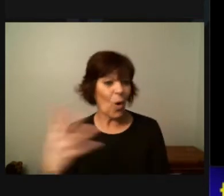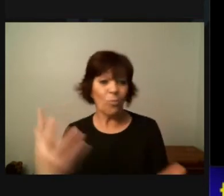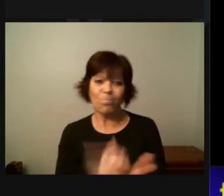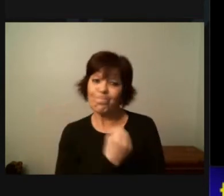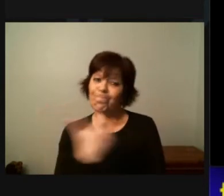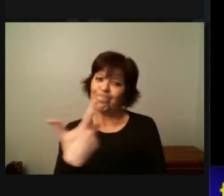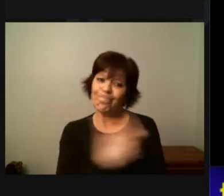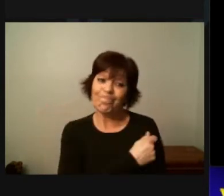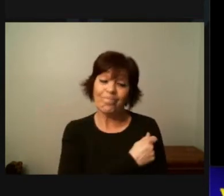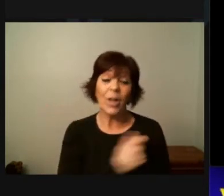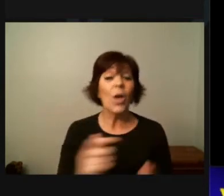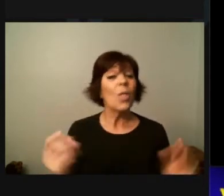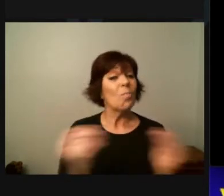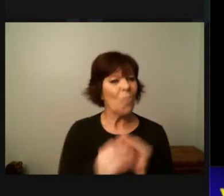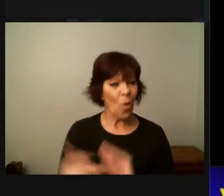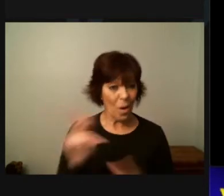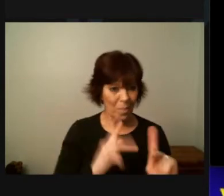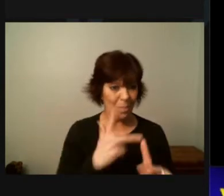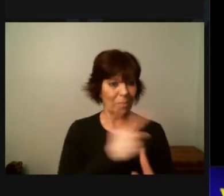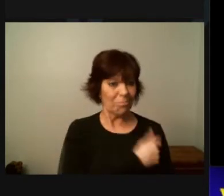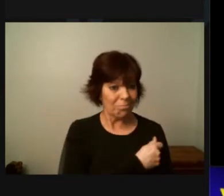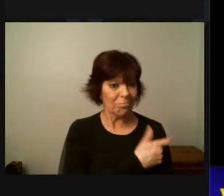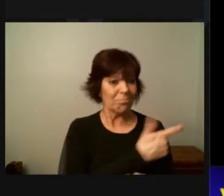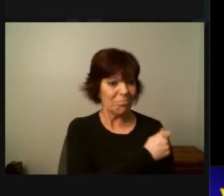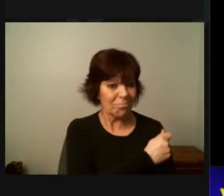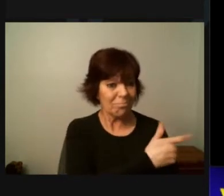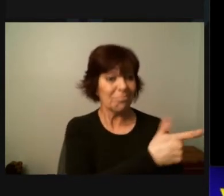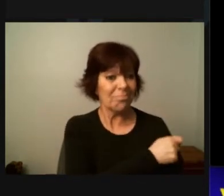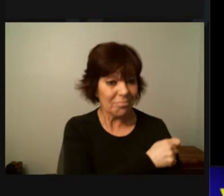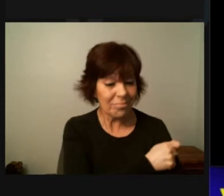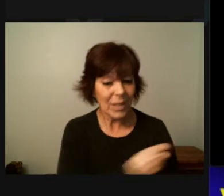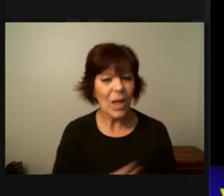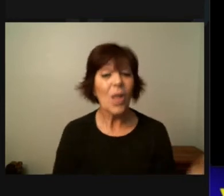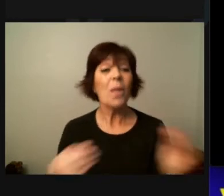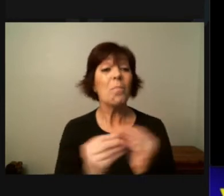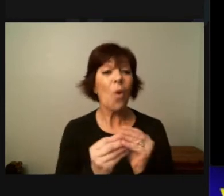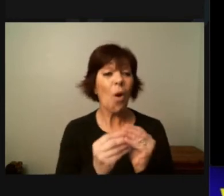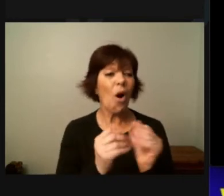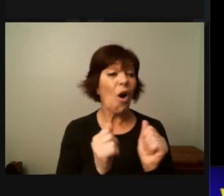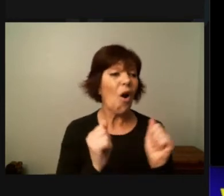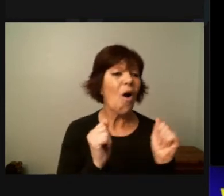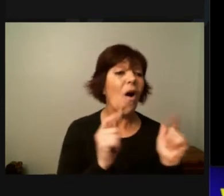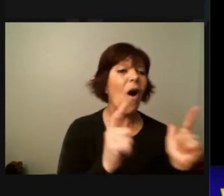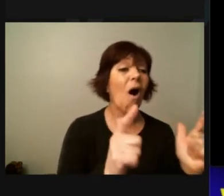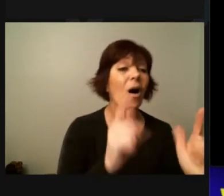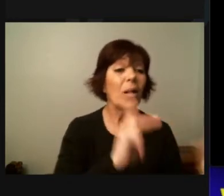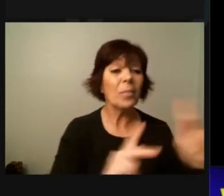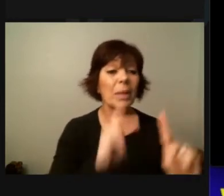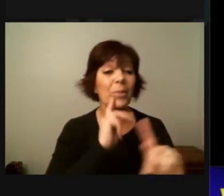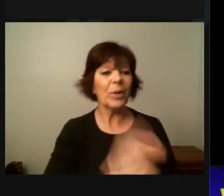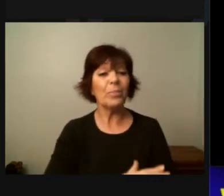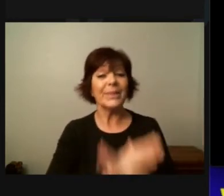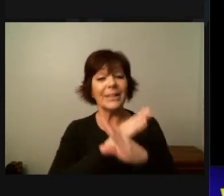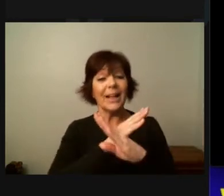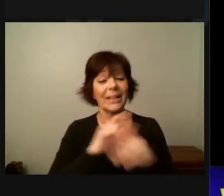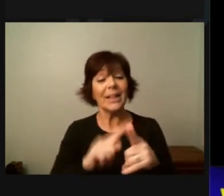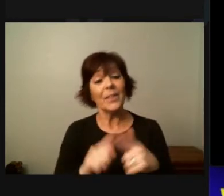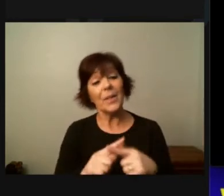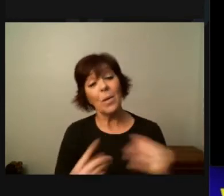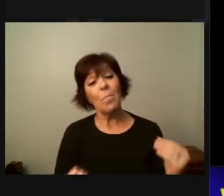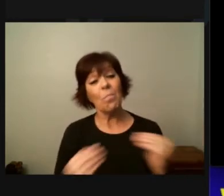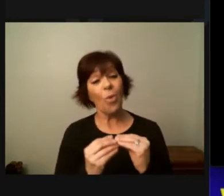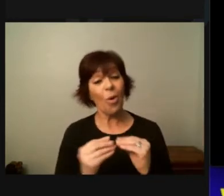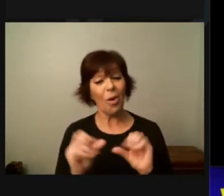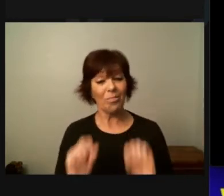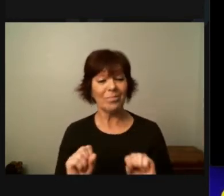people who get the vaccine, the quicker we'll get to that herd immunity, and the greater possibility we will get to